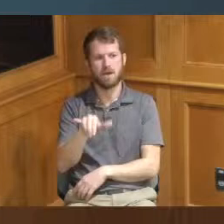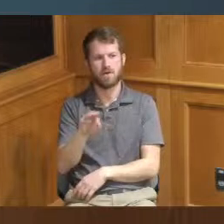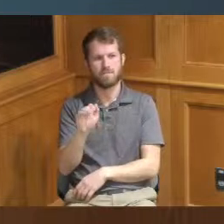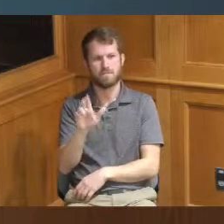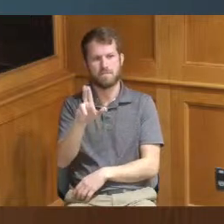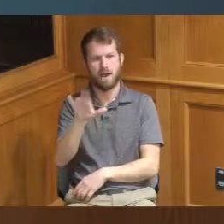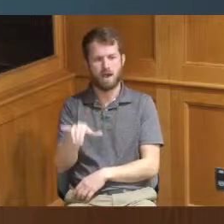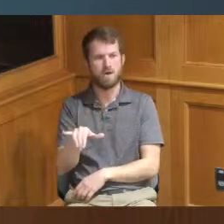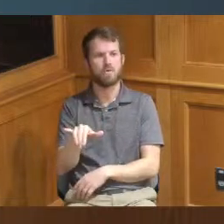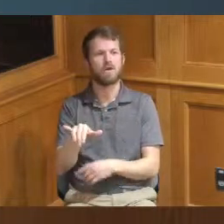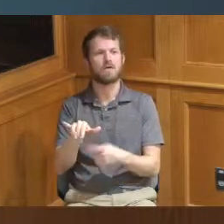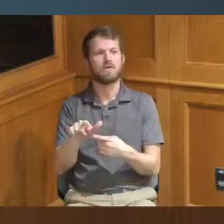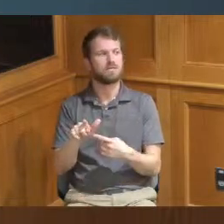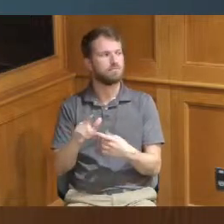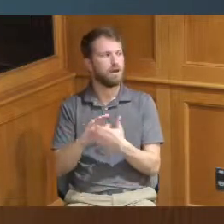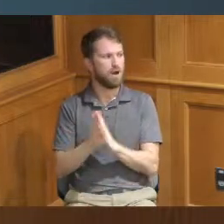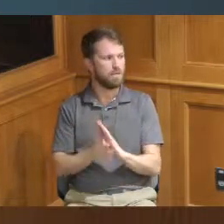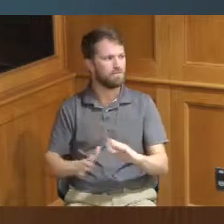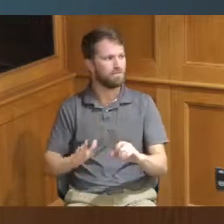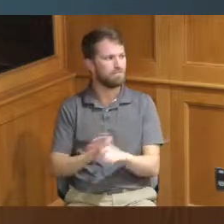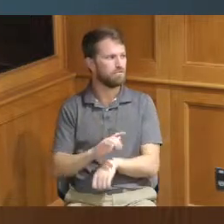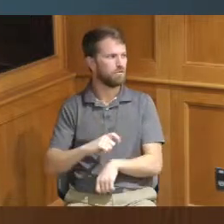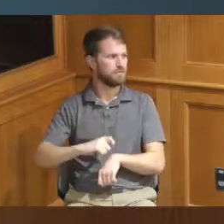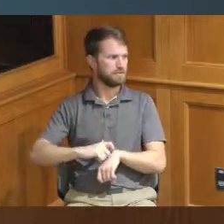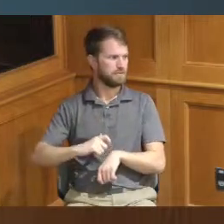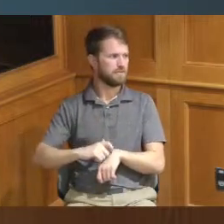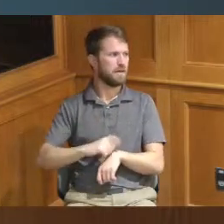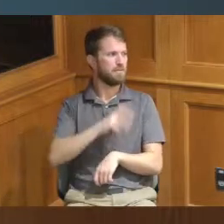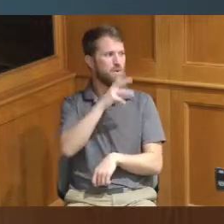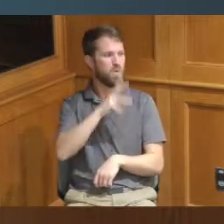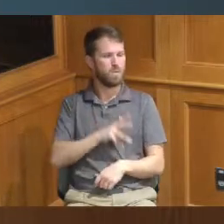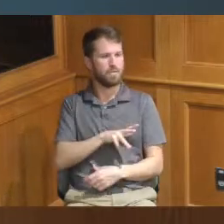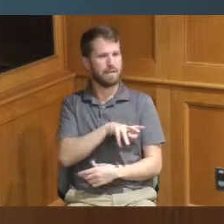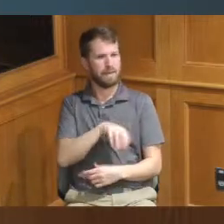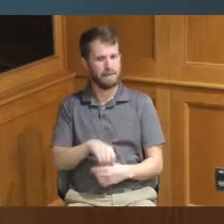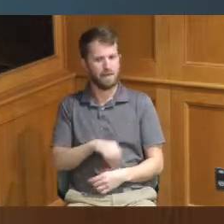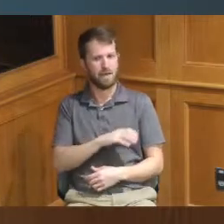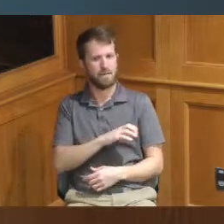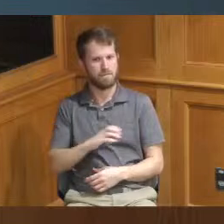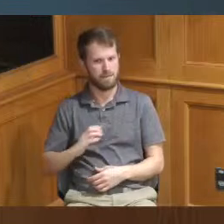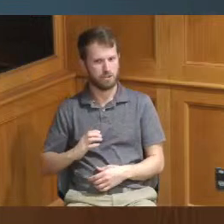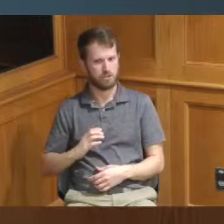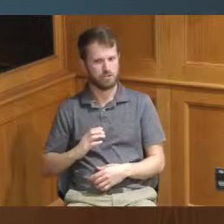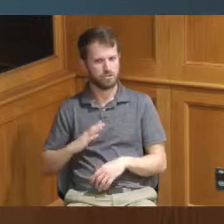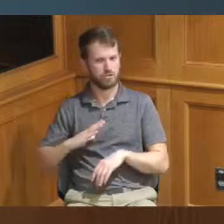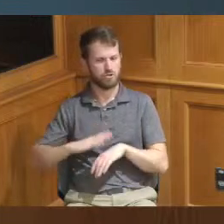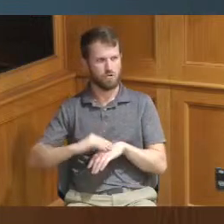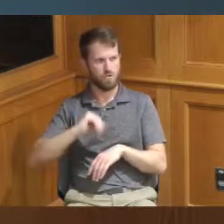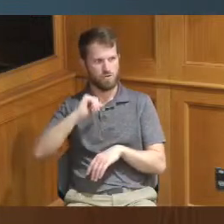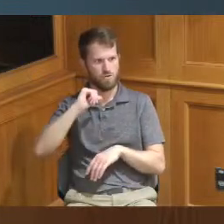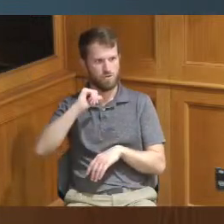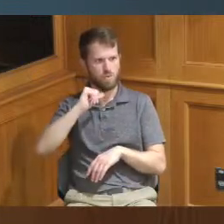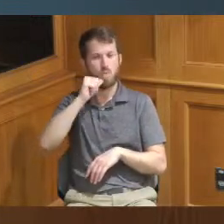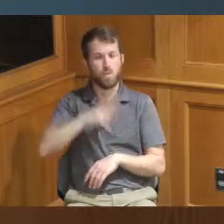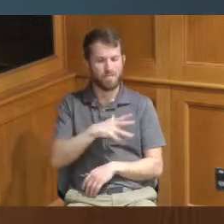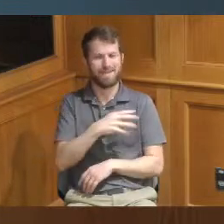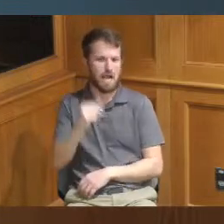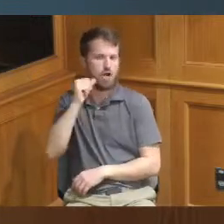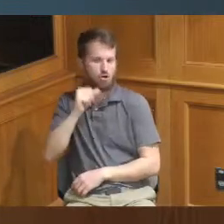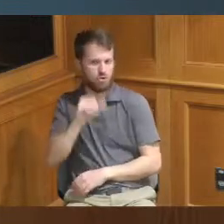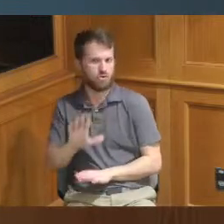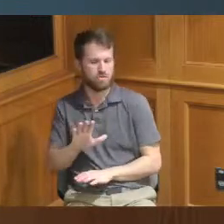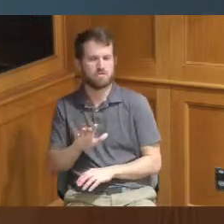expanded to full-time our Women in Commission on Girls, our Commission on Women and Girls. But